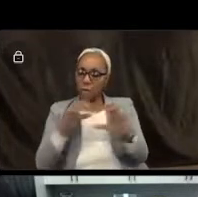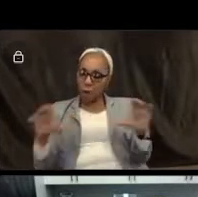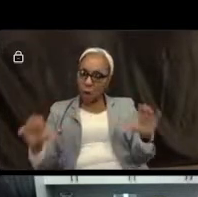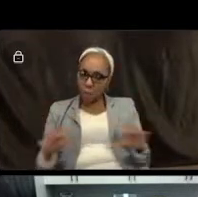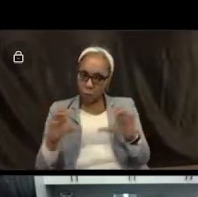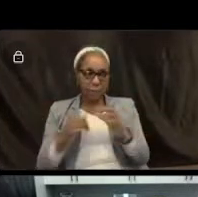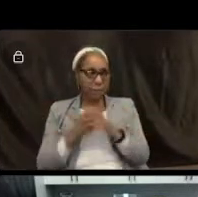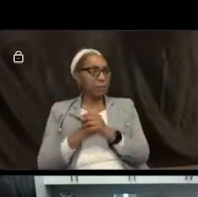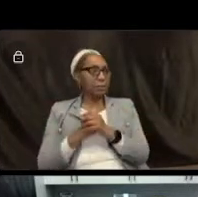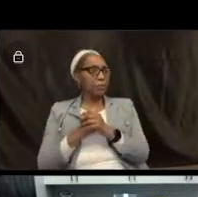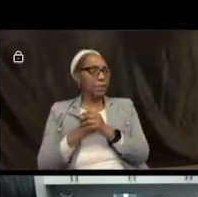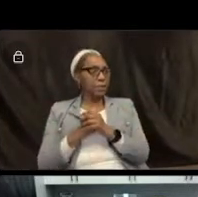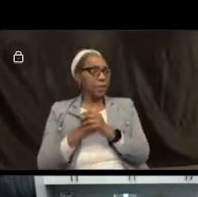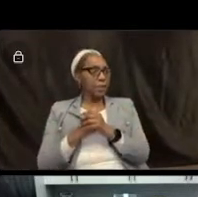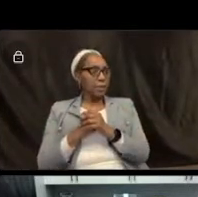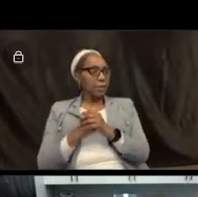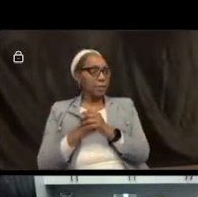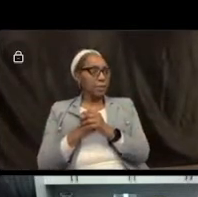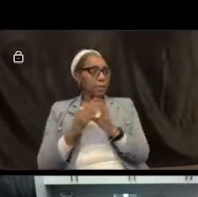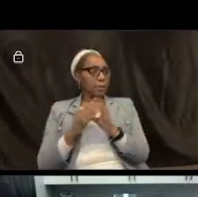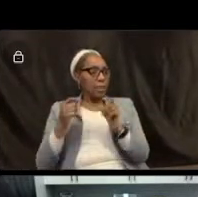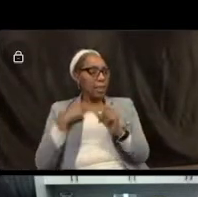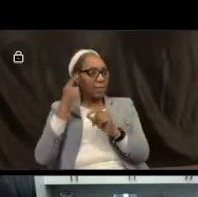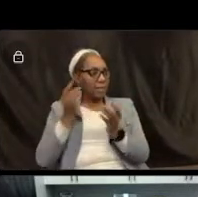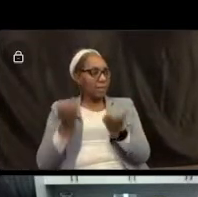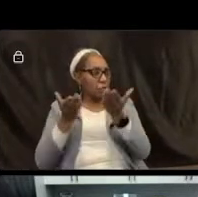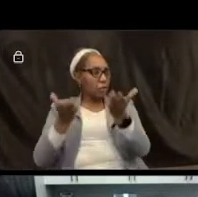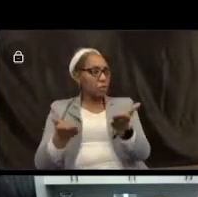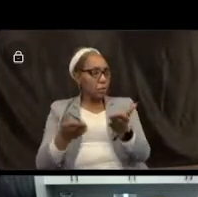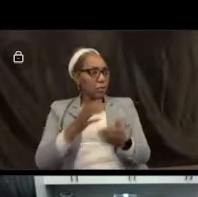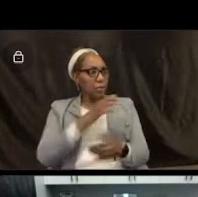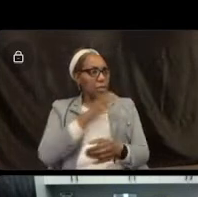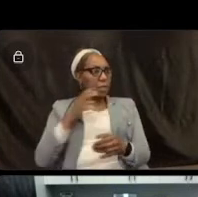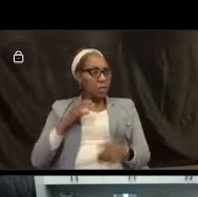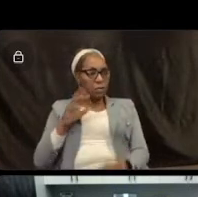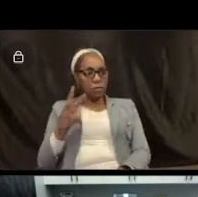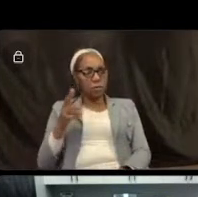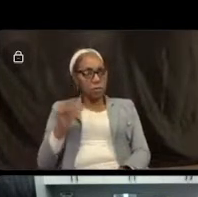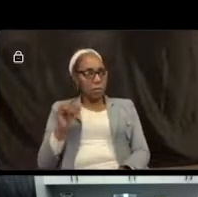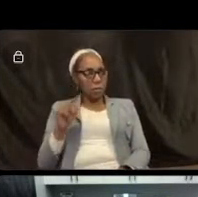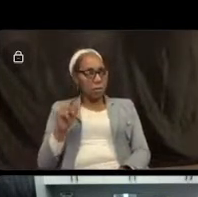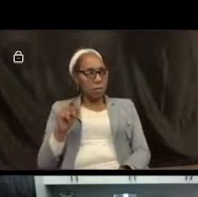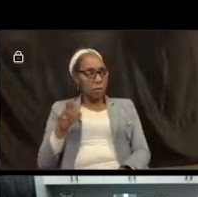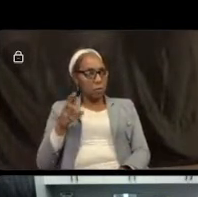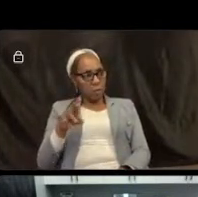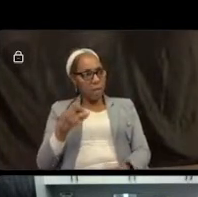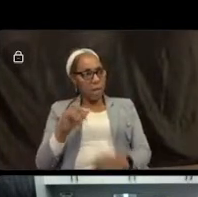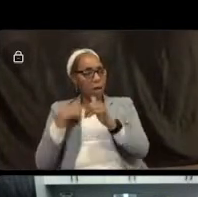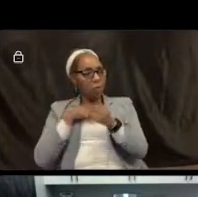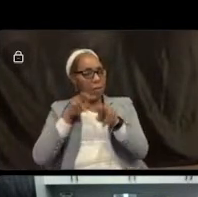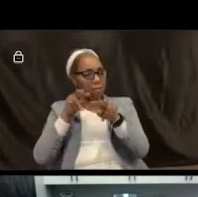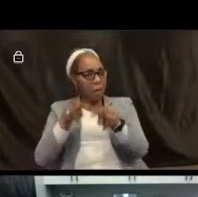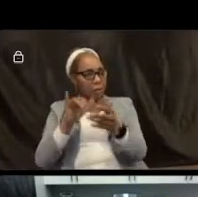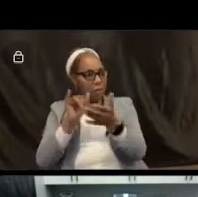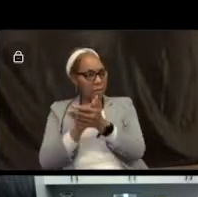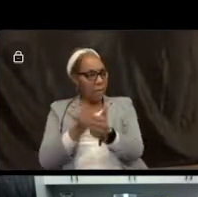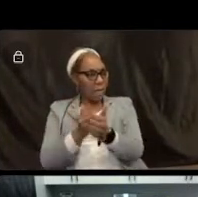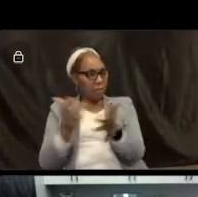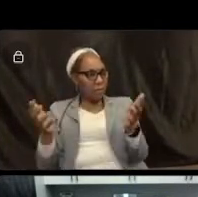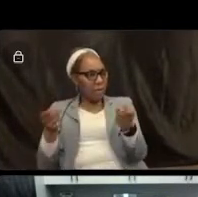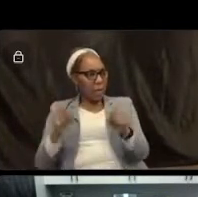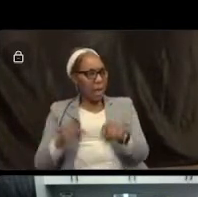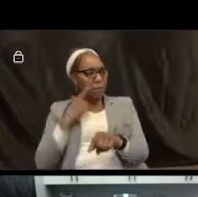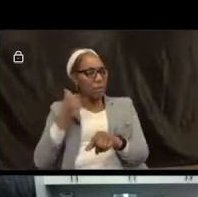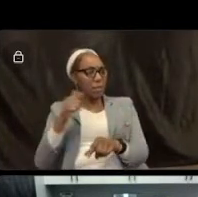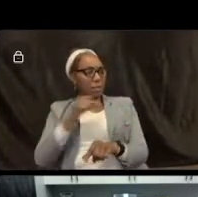in any, I think there was suggestions that Commissioner Whitaker make about how we monitor that. Everything is done by staff,